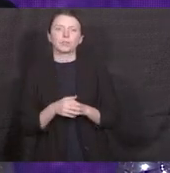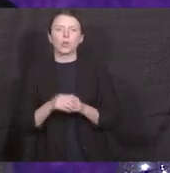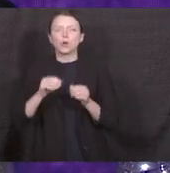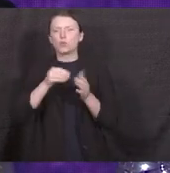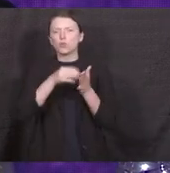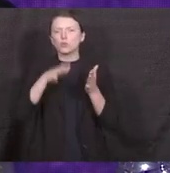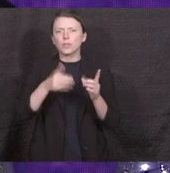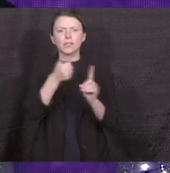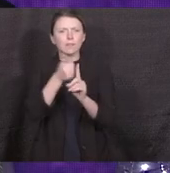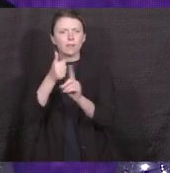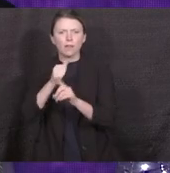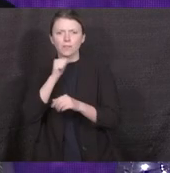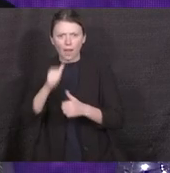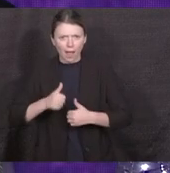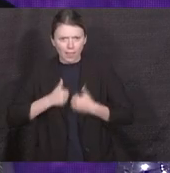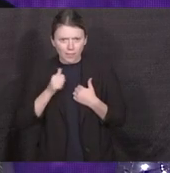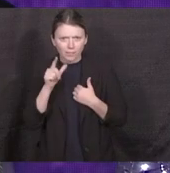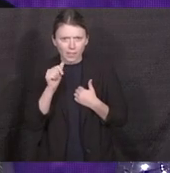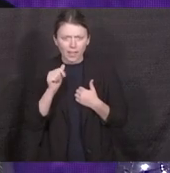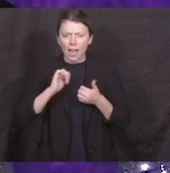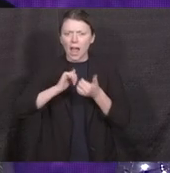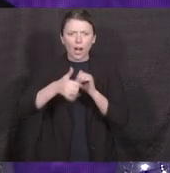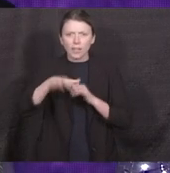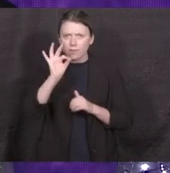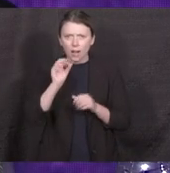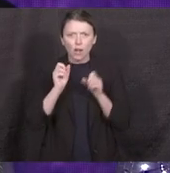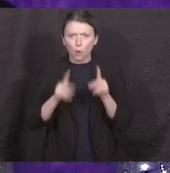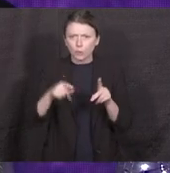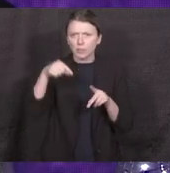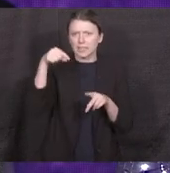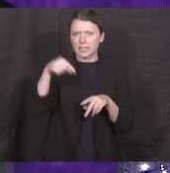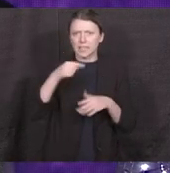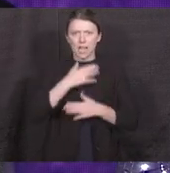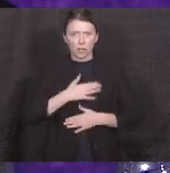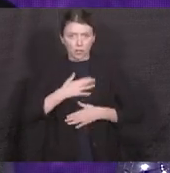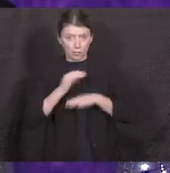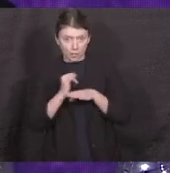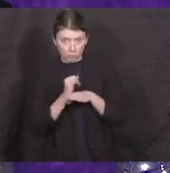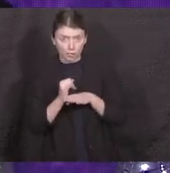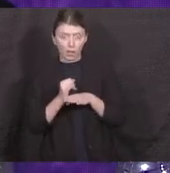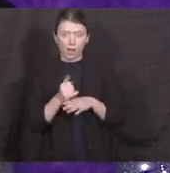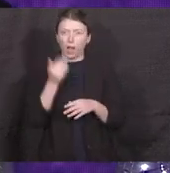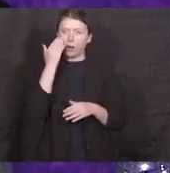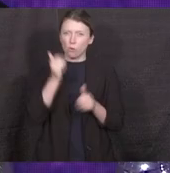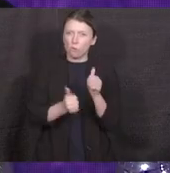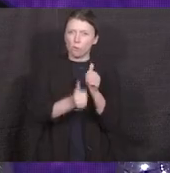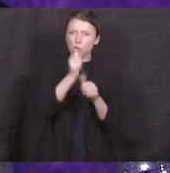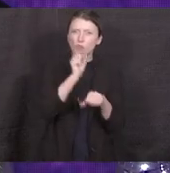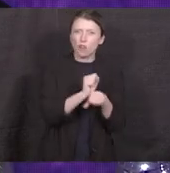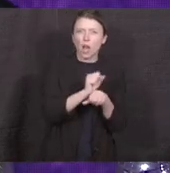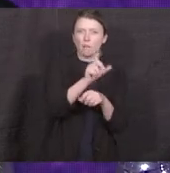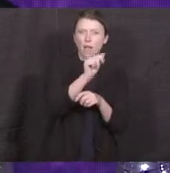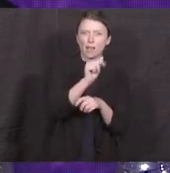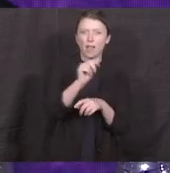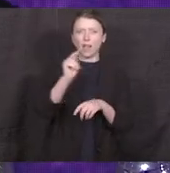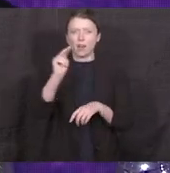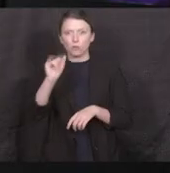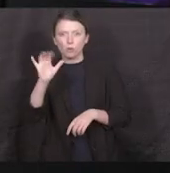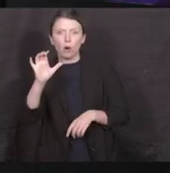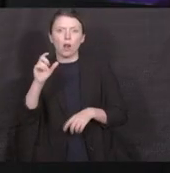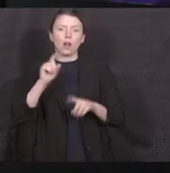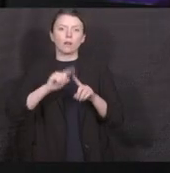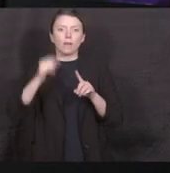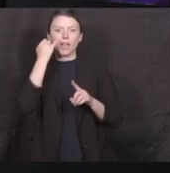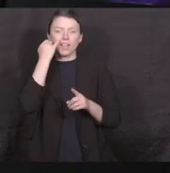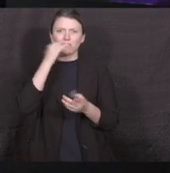LA find opportunities in the entertainment industry? Are a majority of the jobs in LA or New York? If they're studying in the middle of the country, what